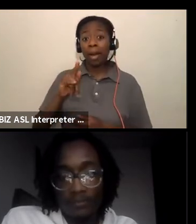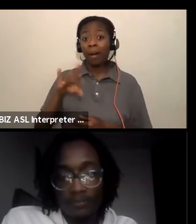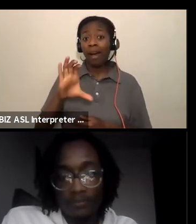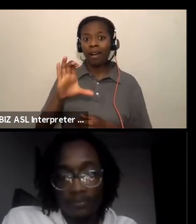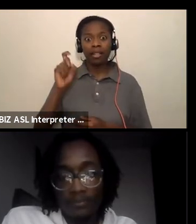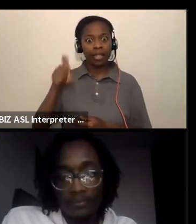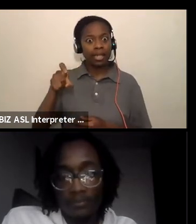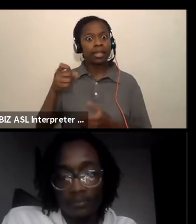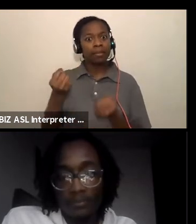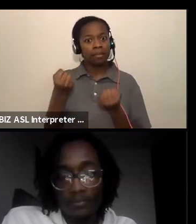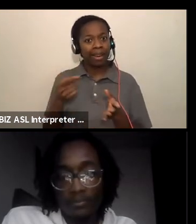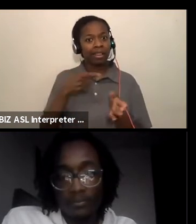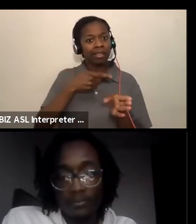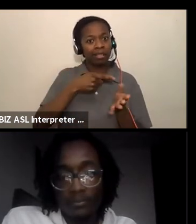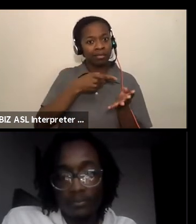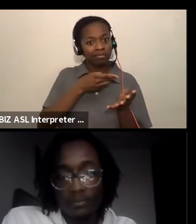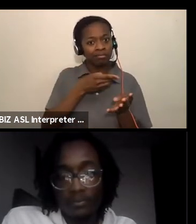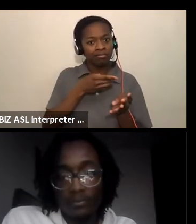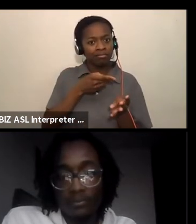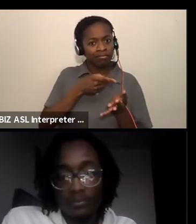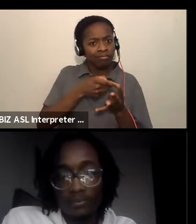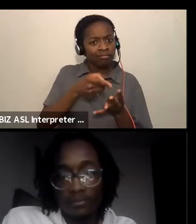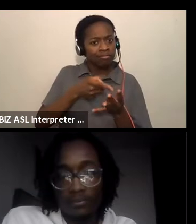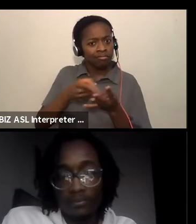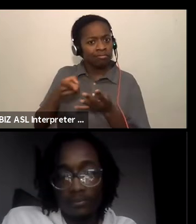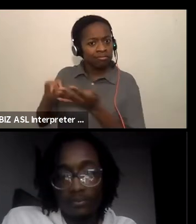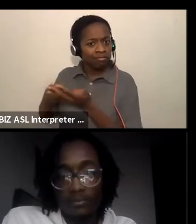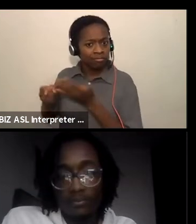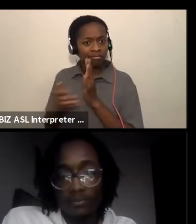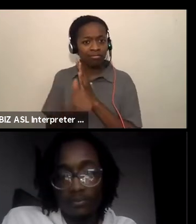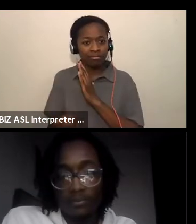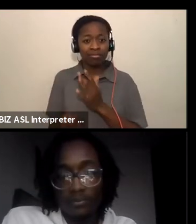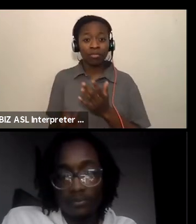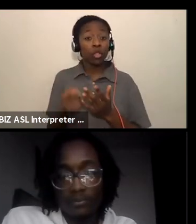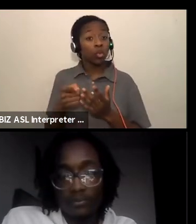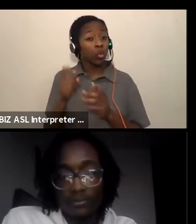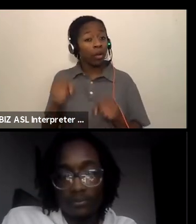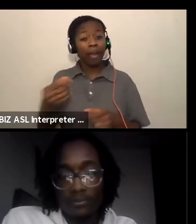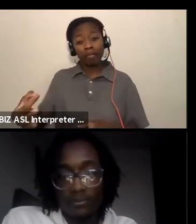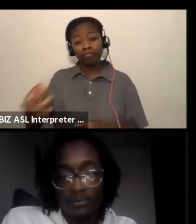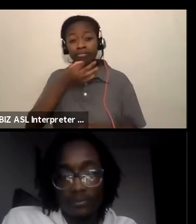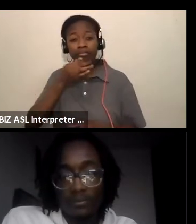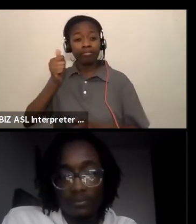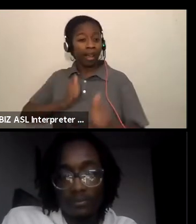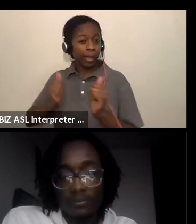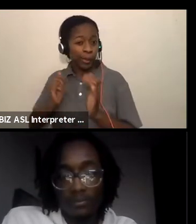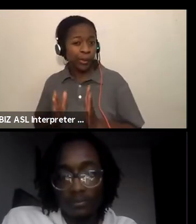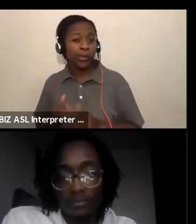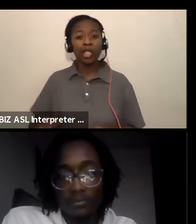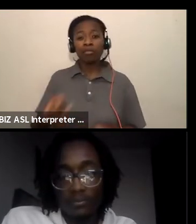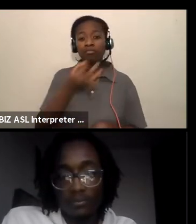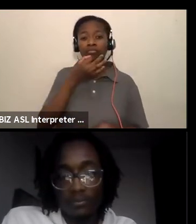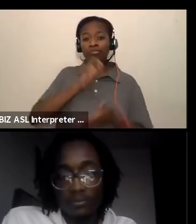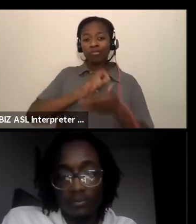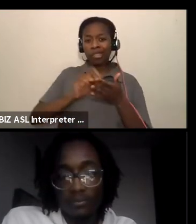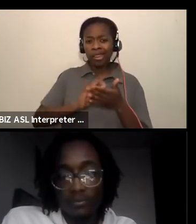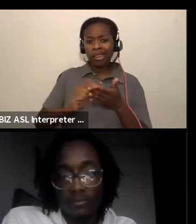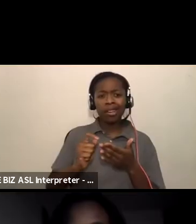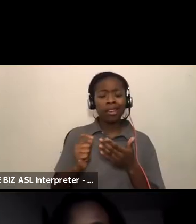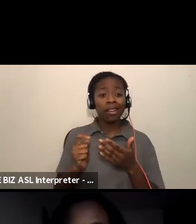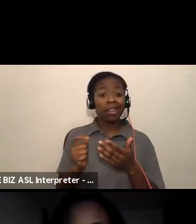be, you can be the greatest actor in the world. You can be the greatest writer in the world. But we know